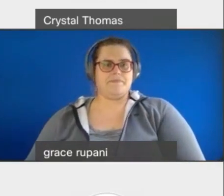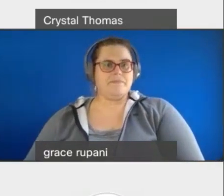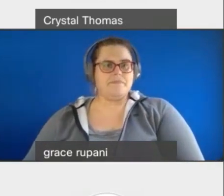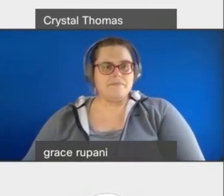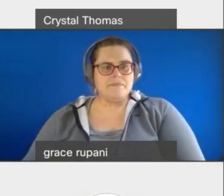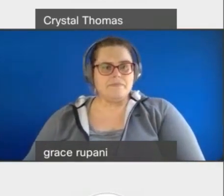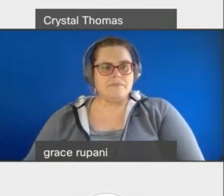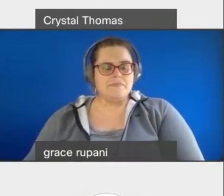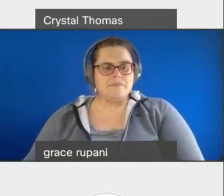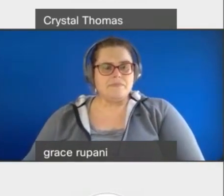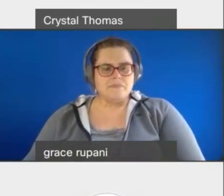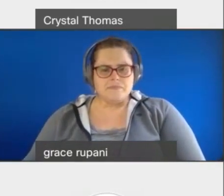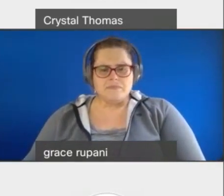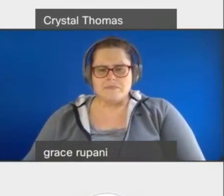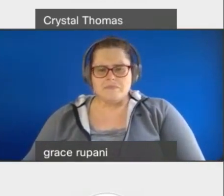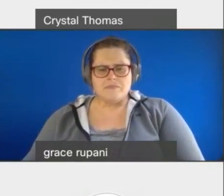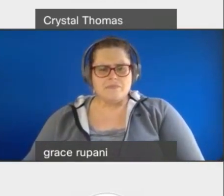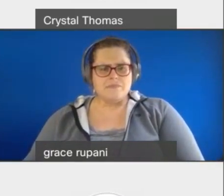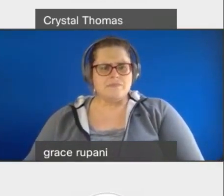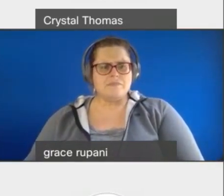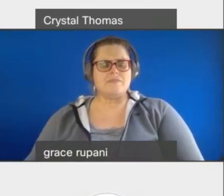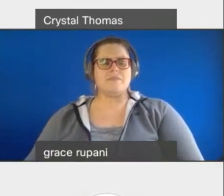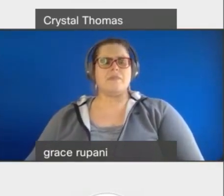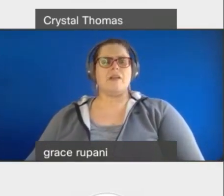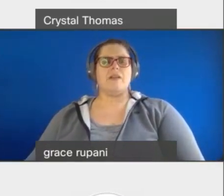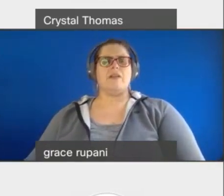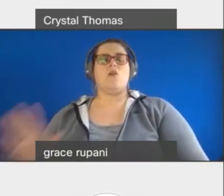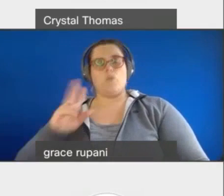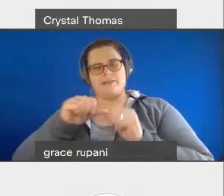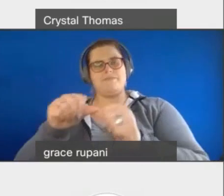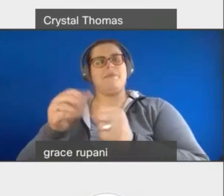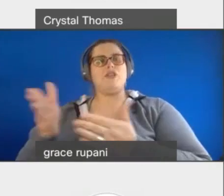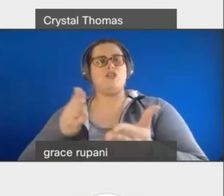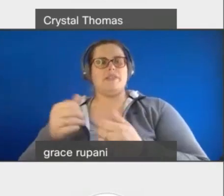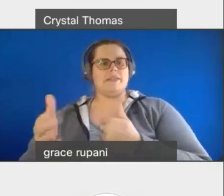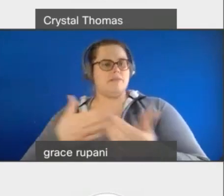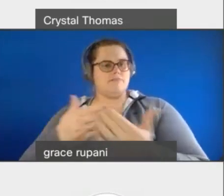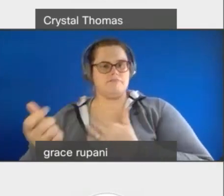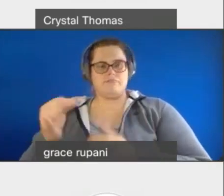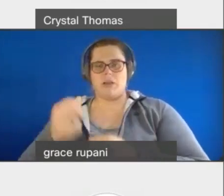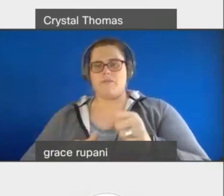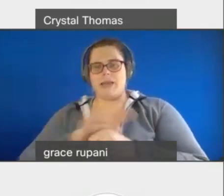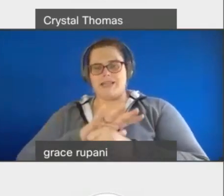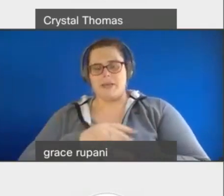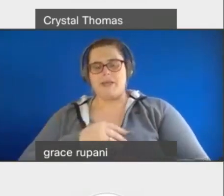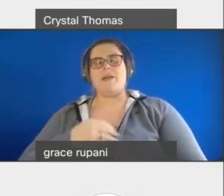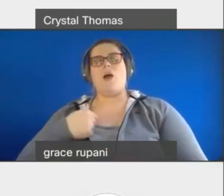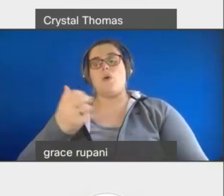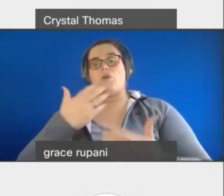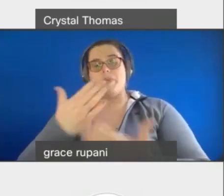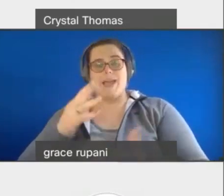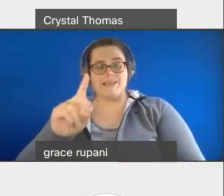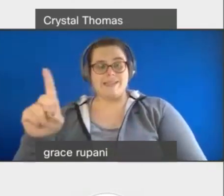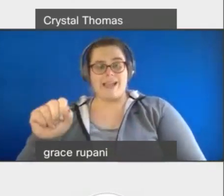A few services in spite of the pandemic. I do want to first thank DDS. These weekly meetings have